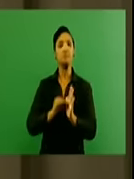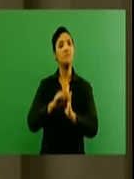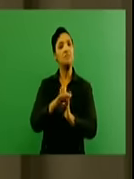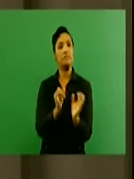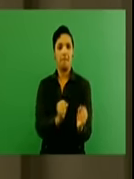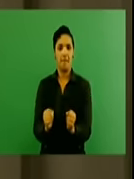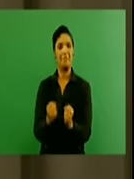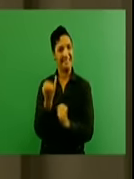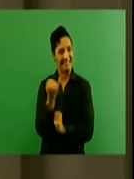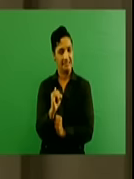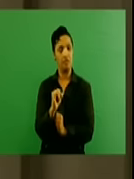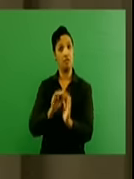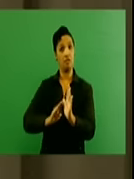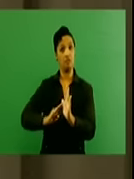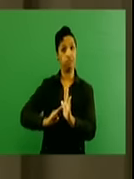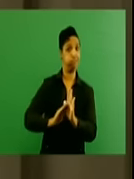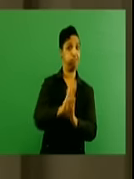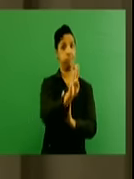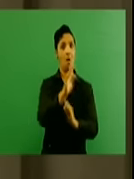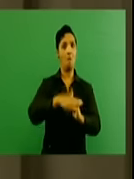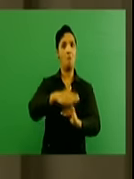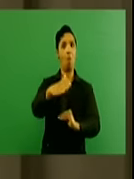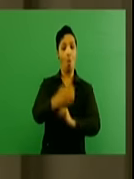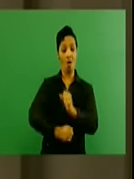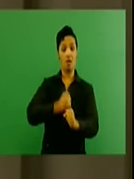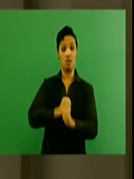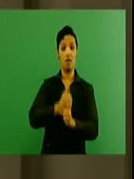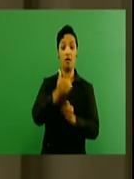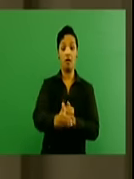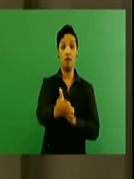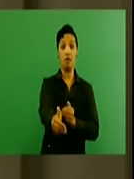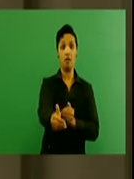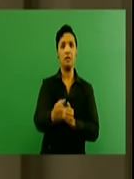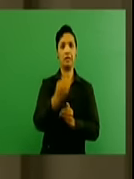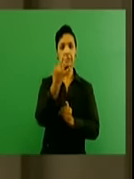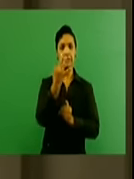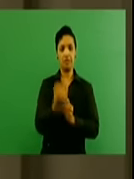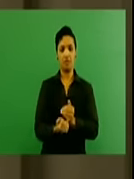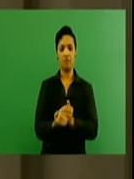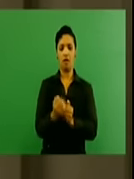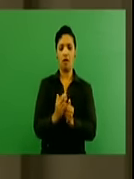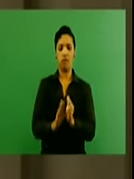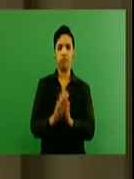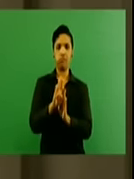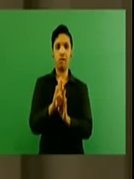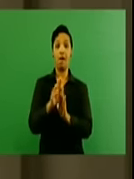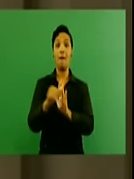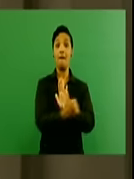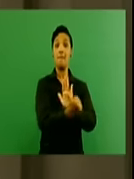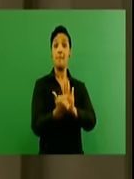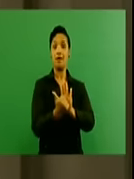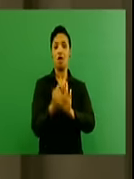is still expected to accelerate further this year and is only expected to return within the target range of 3